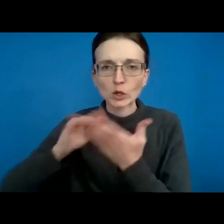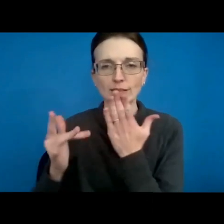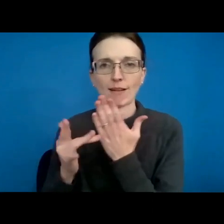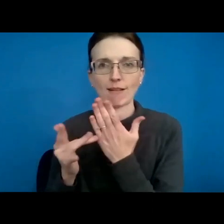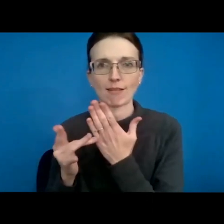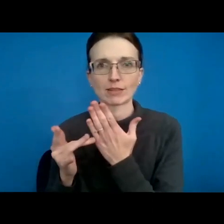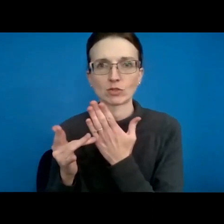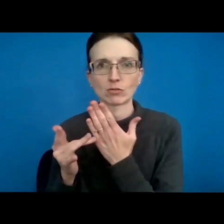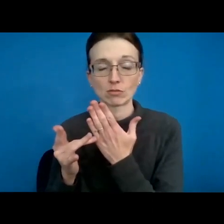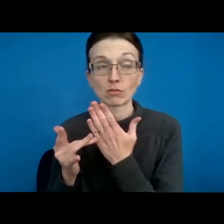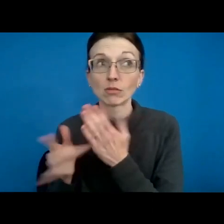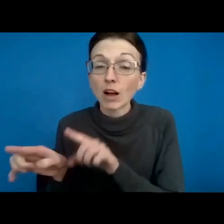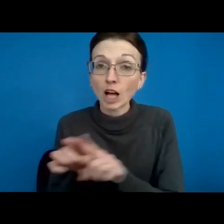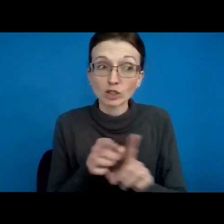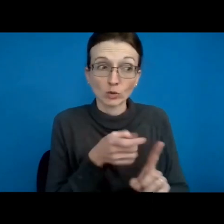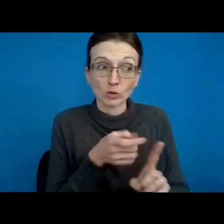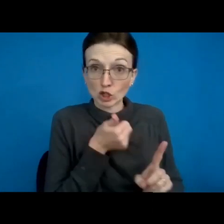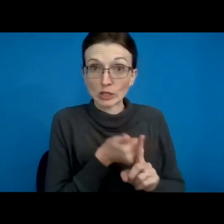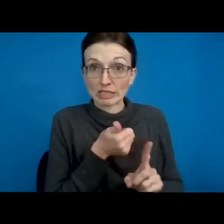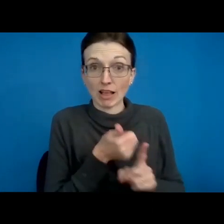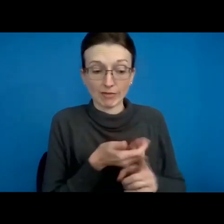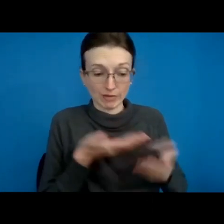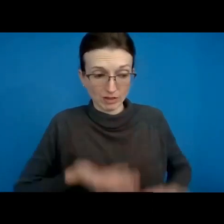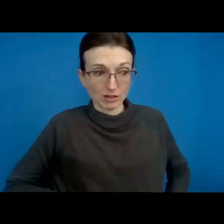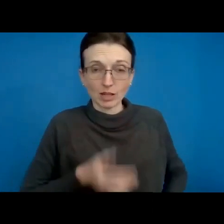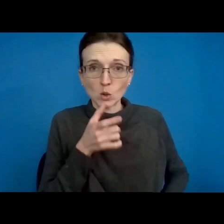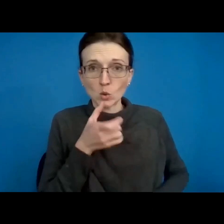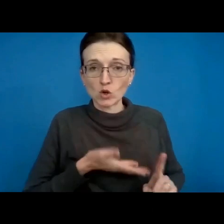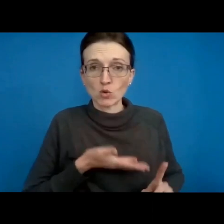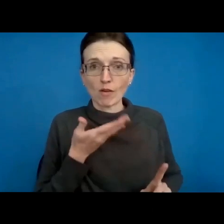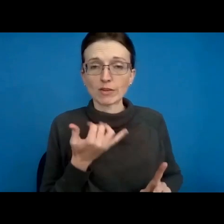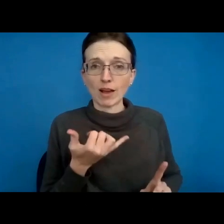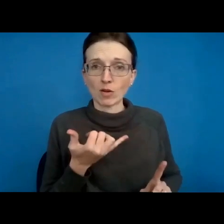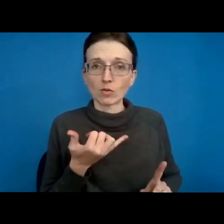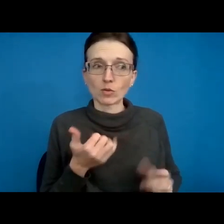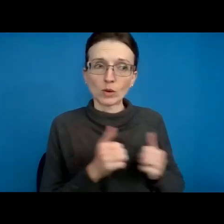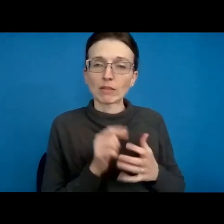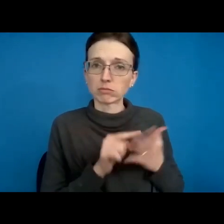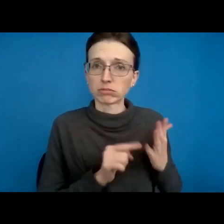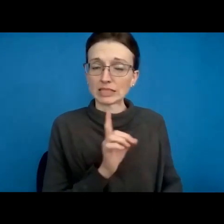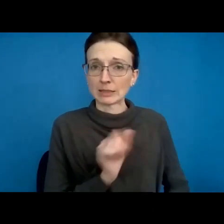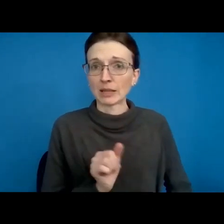only the technology, but yourself and who you are now with the disabilities that you have.